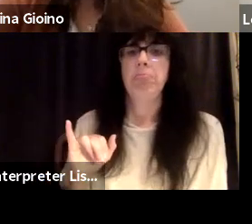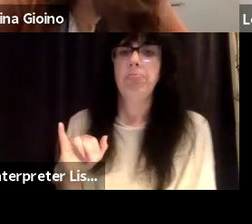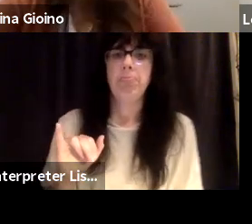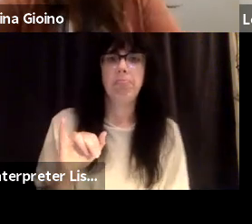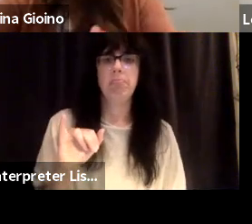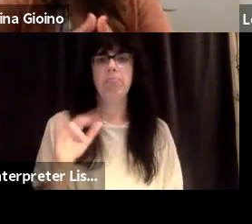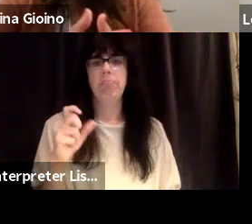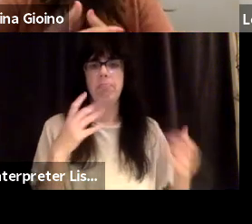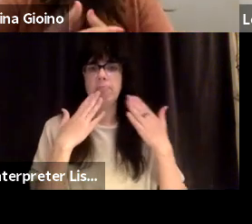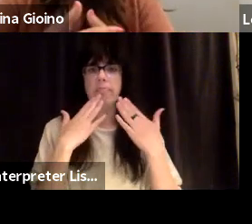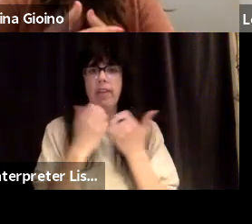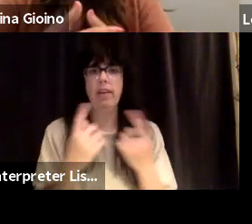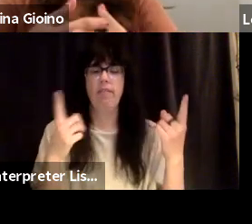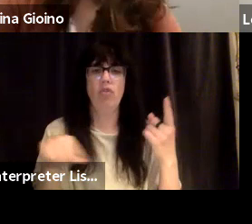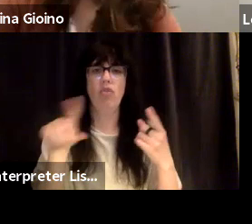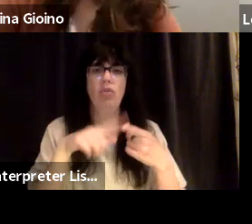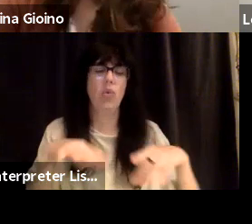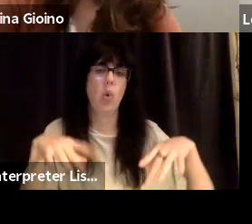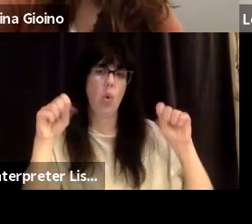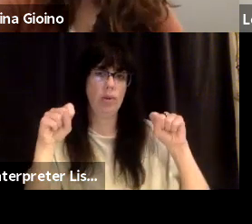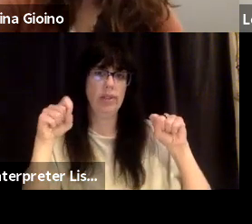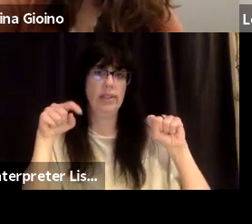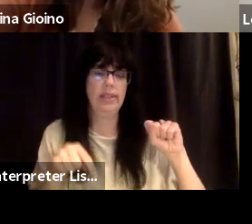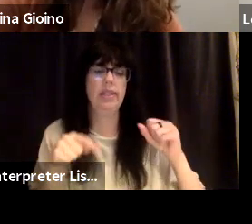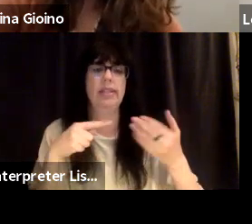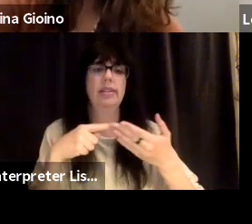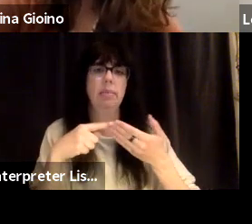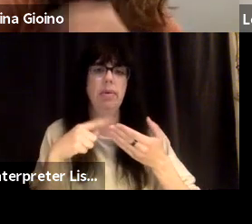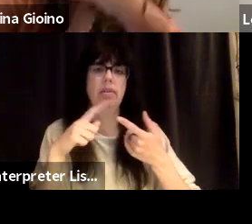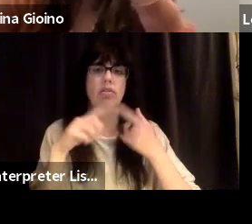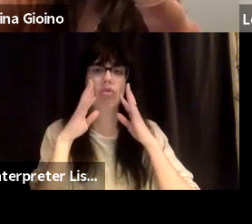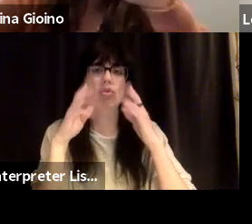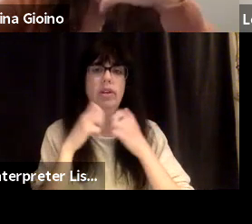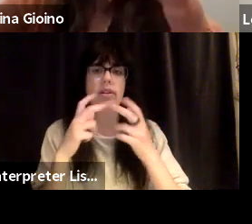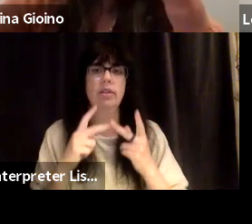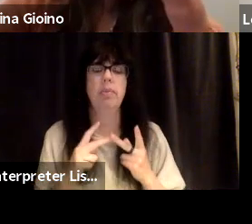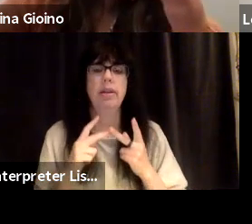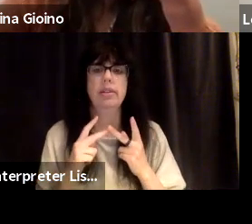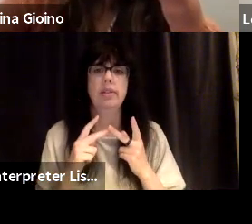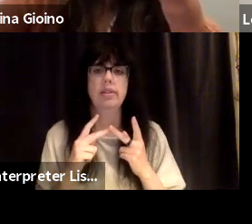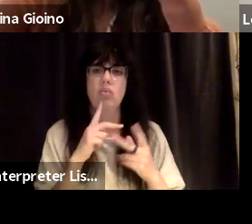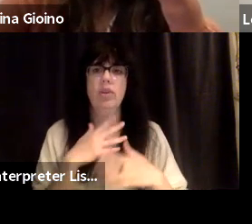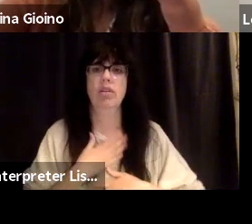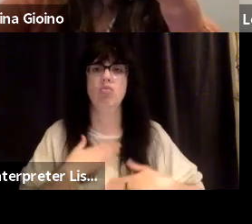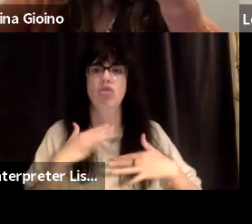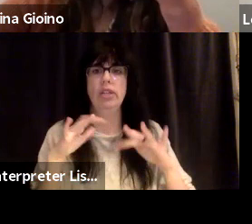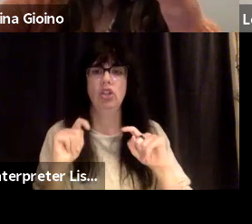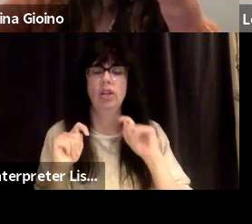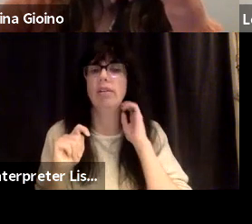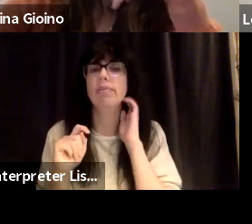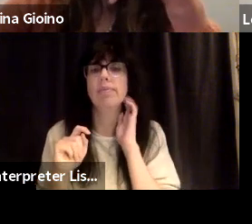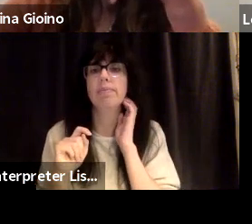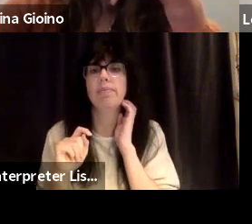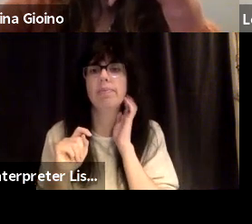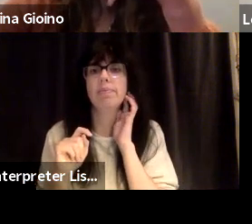First of all, thank you all so much for hosting this debate and creating a space. Really, really appreciate it. And, you